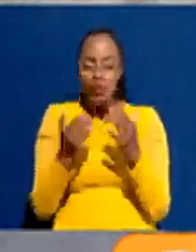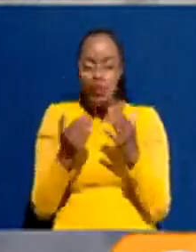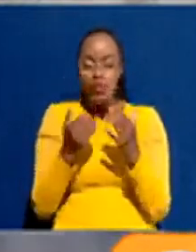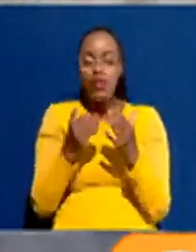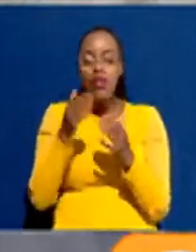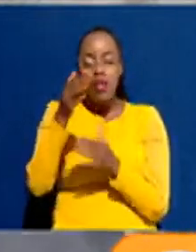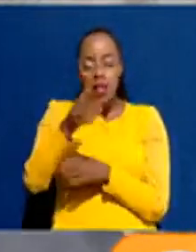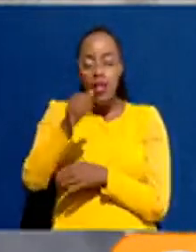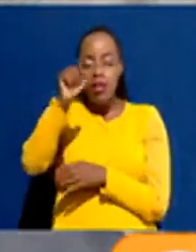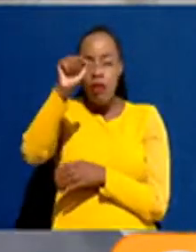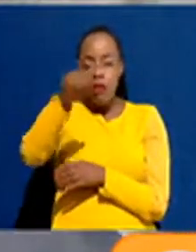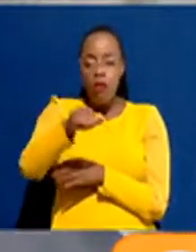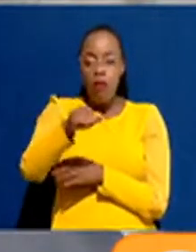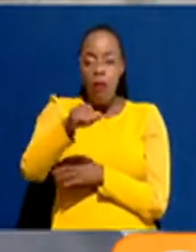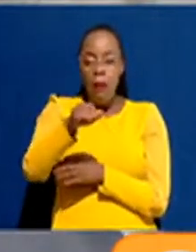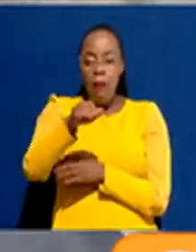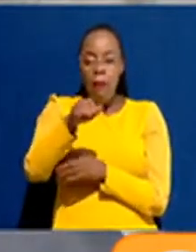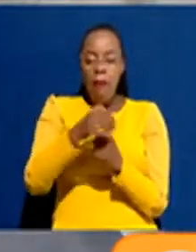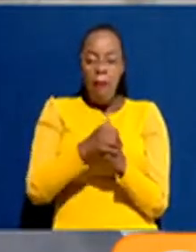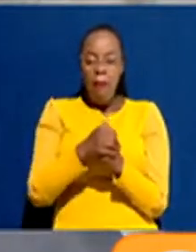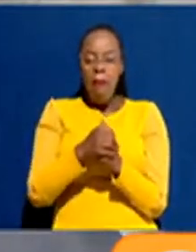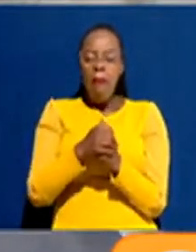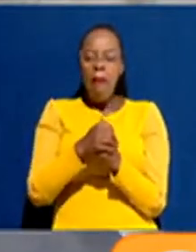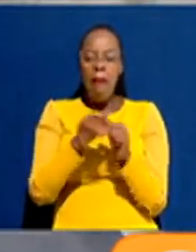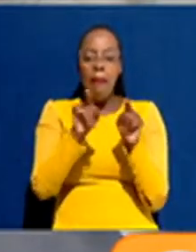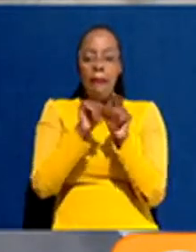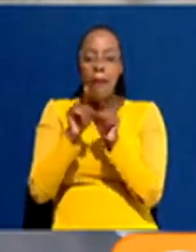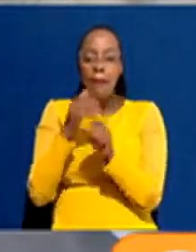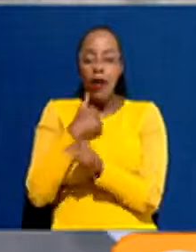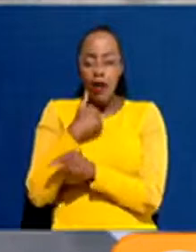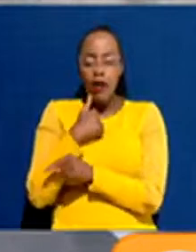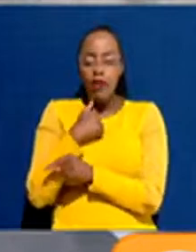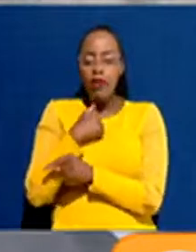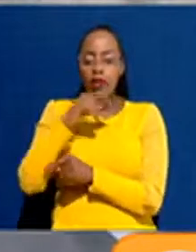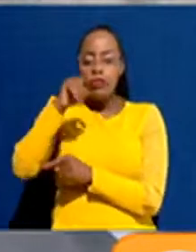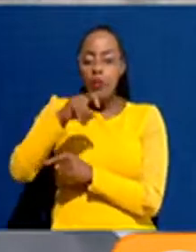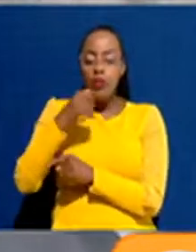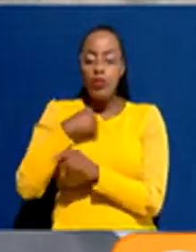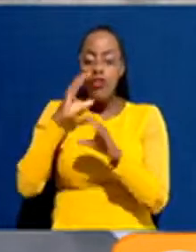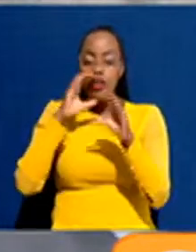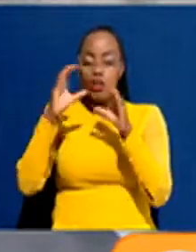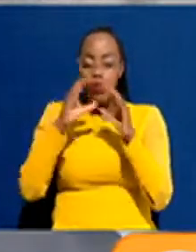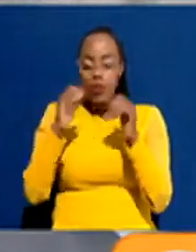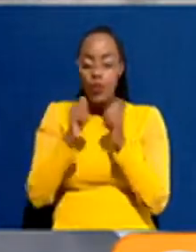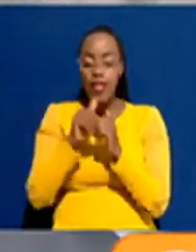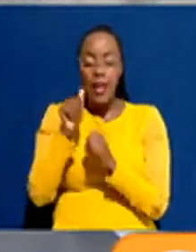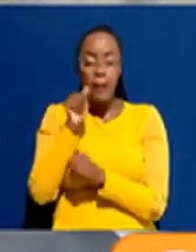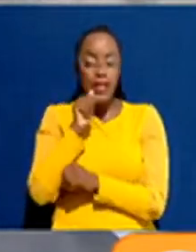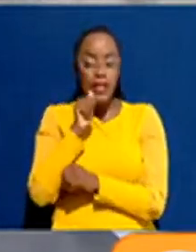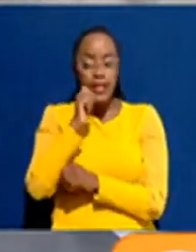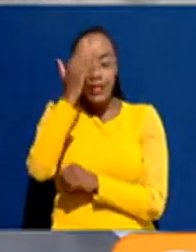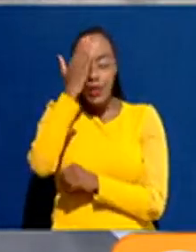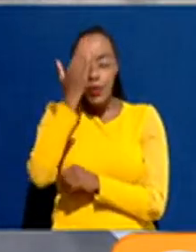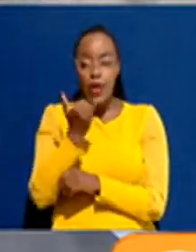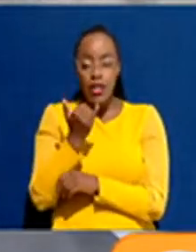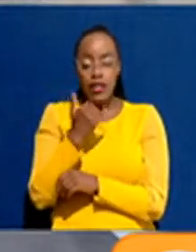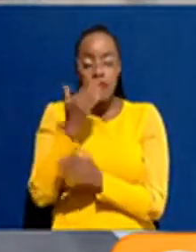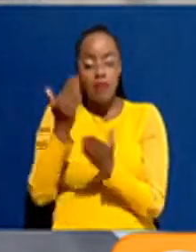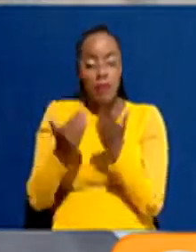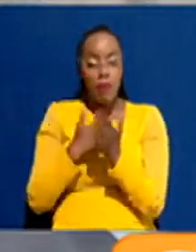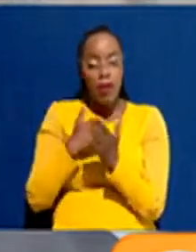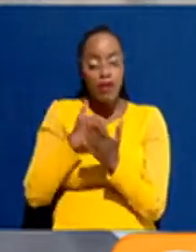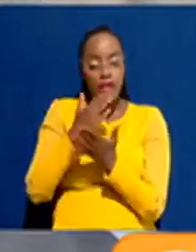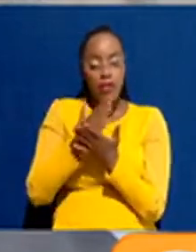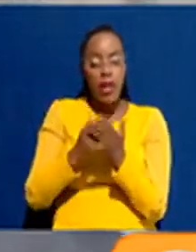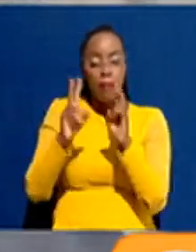there. That's a problem. Yes, there should also be conversation with Britain, because there may be some